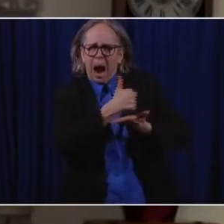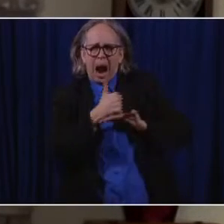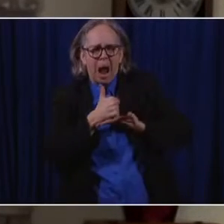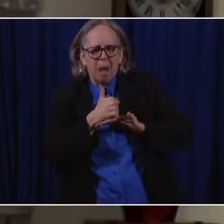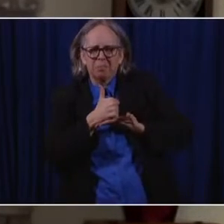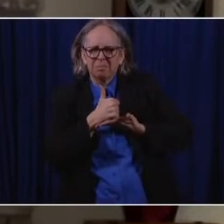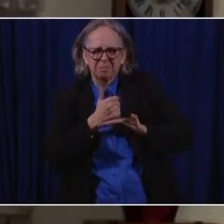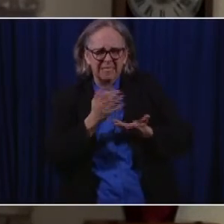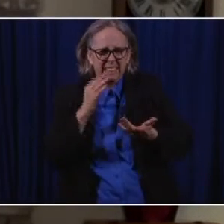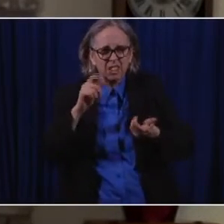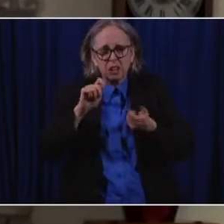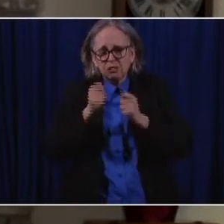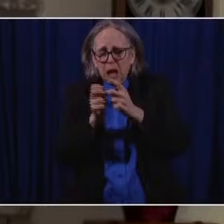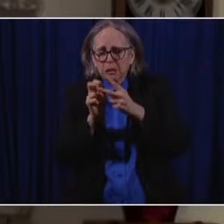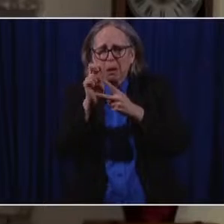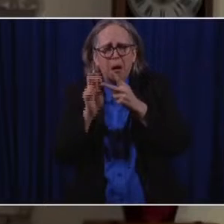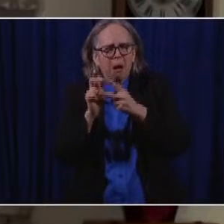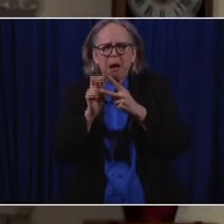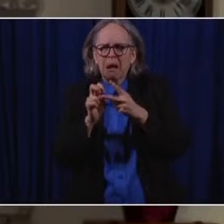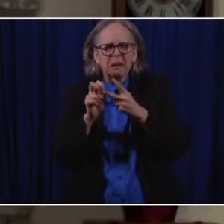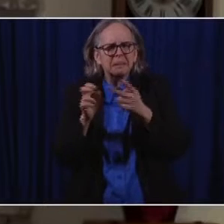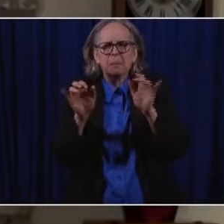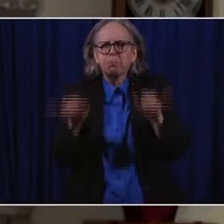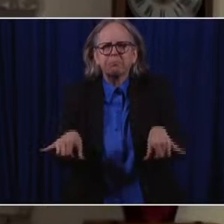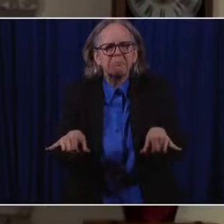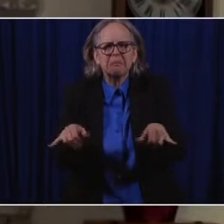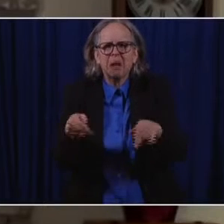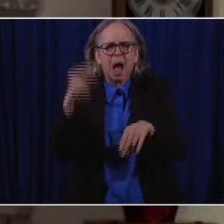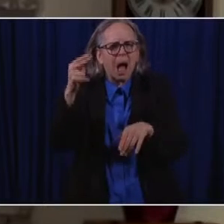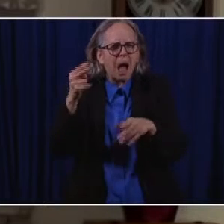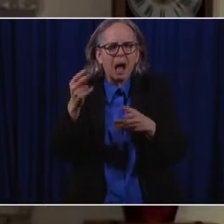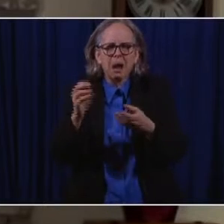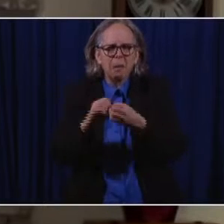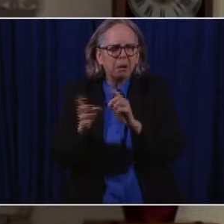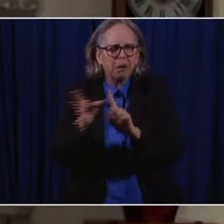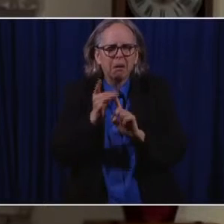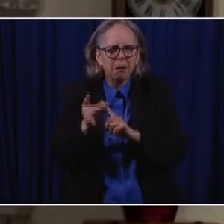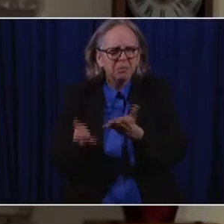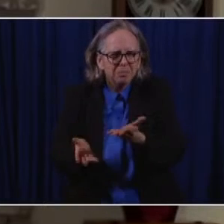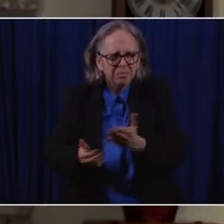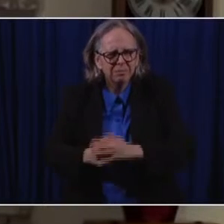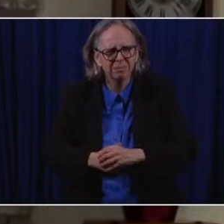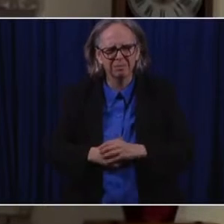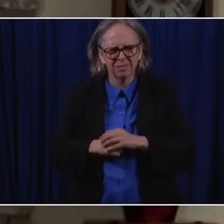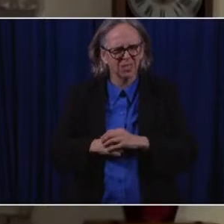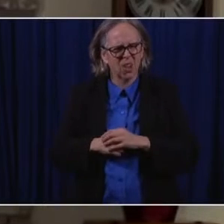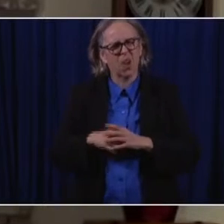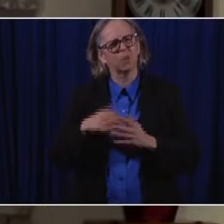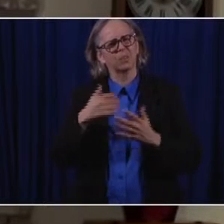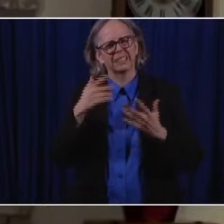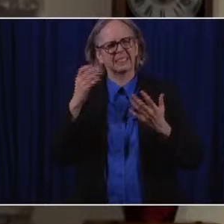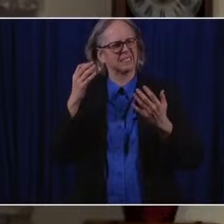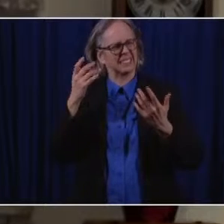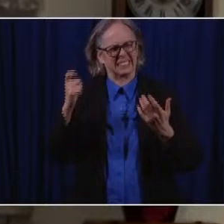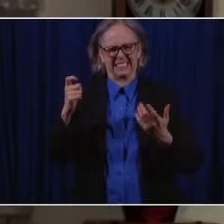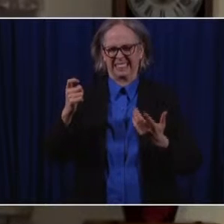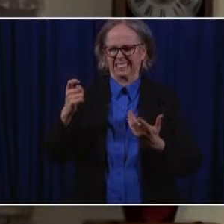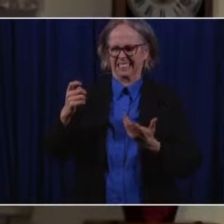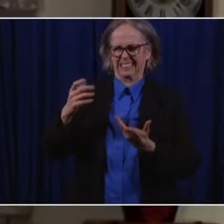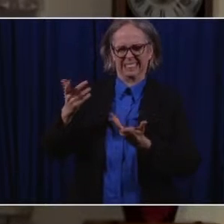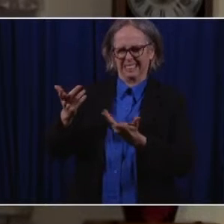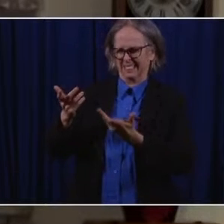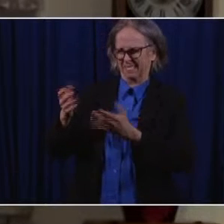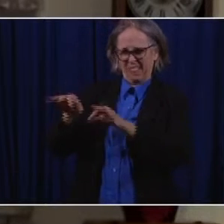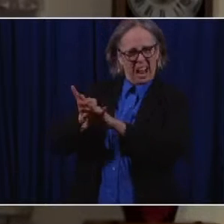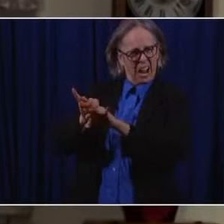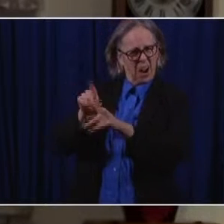red. And that's because the way the system was set up to be red, which is simply you have to